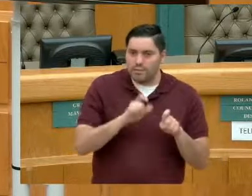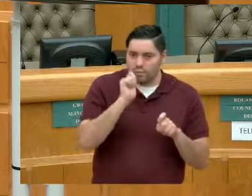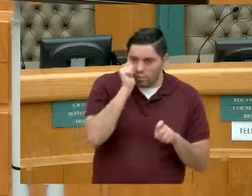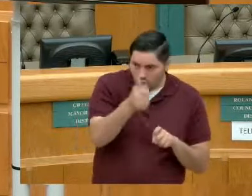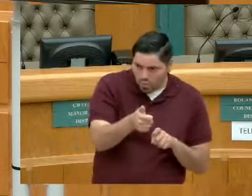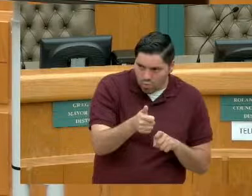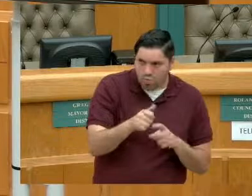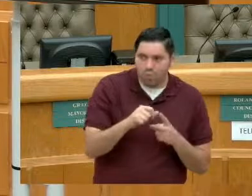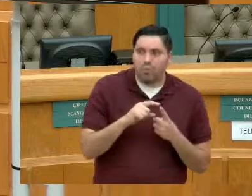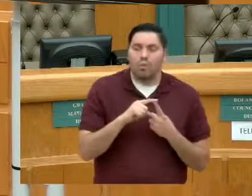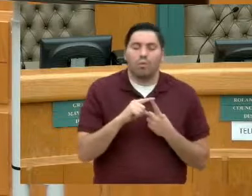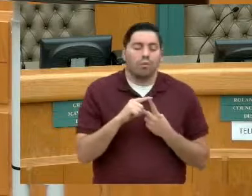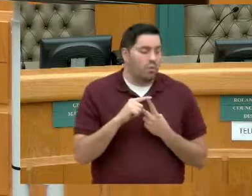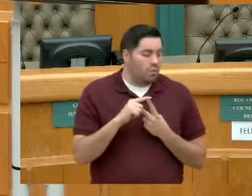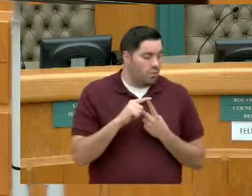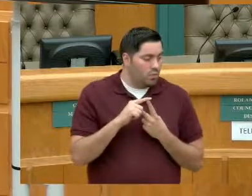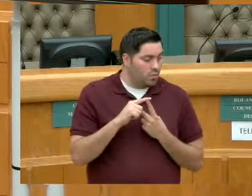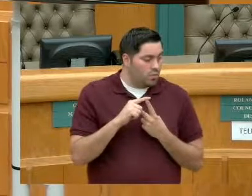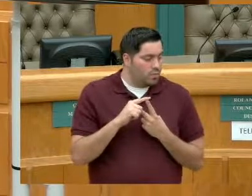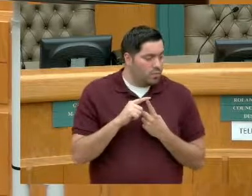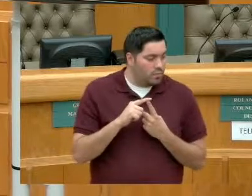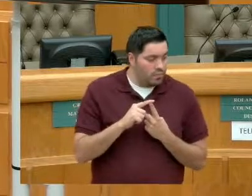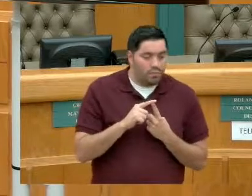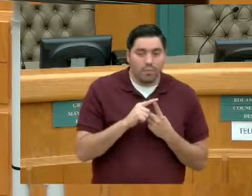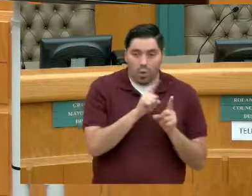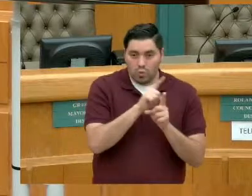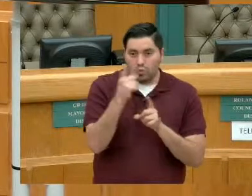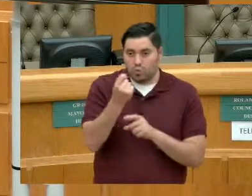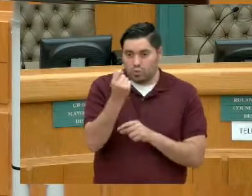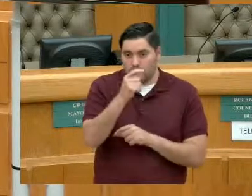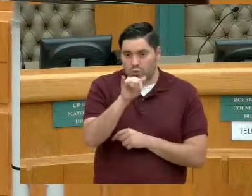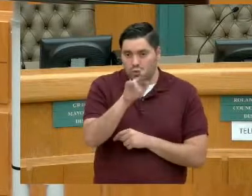include the Texas National Guard will be doing testing tomorrow.